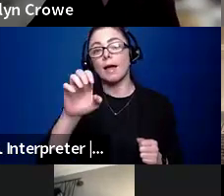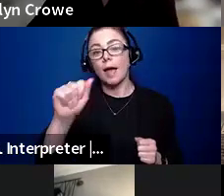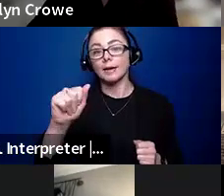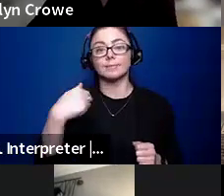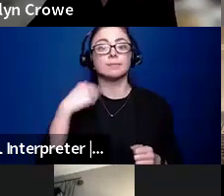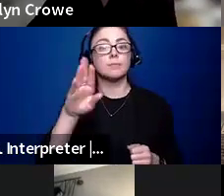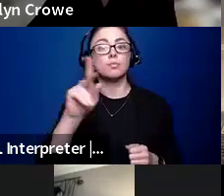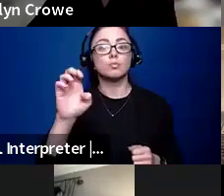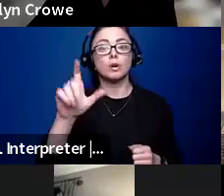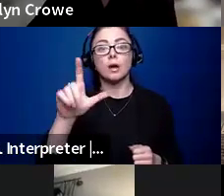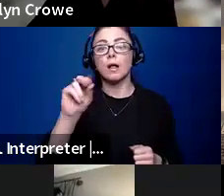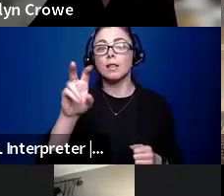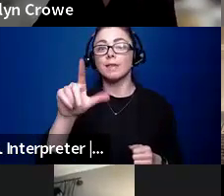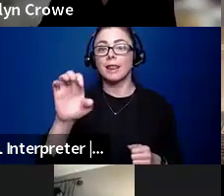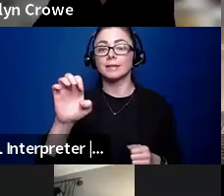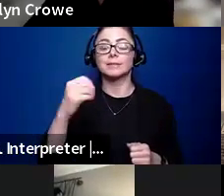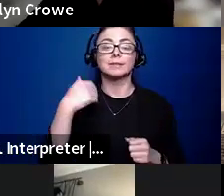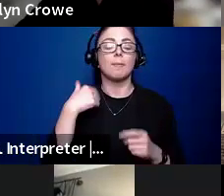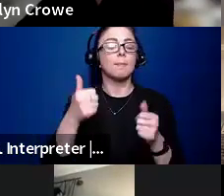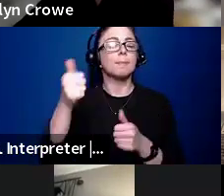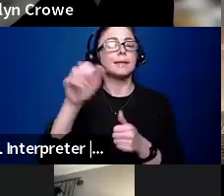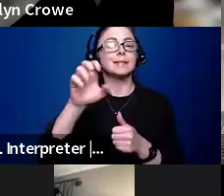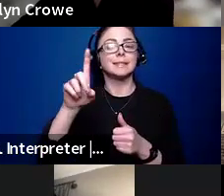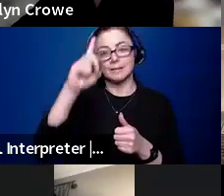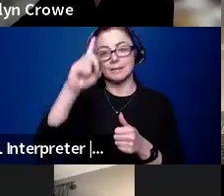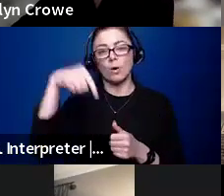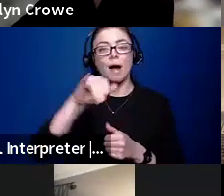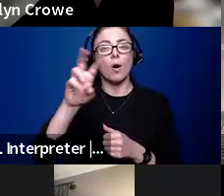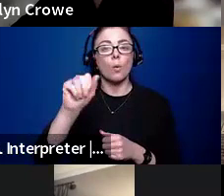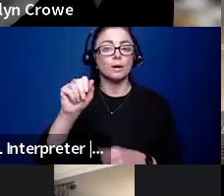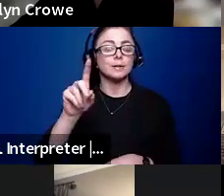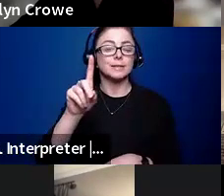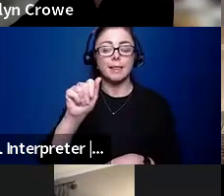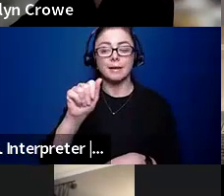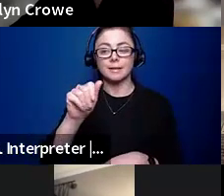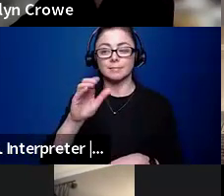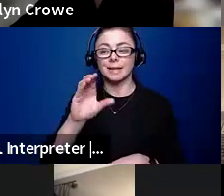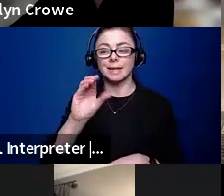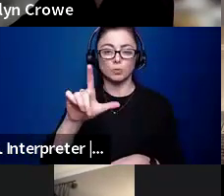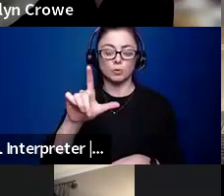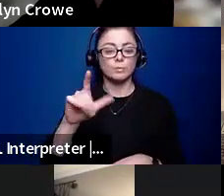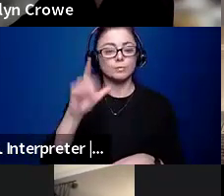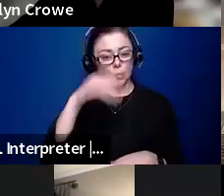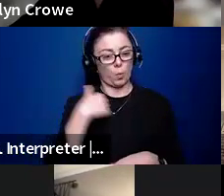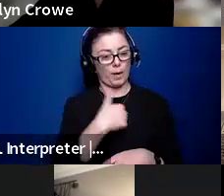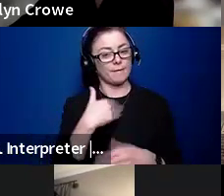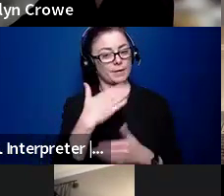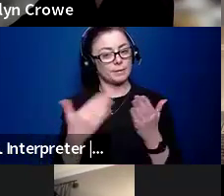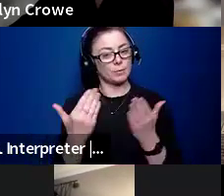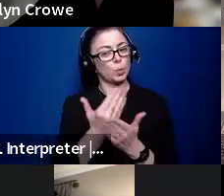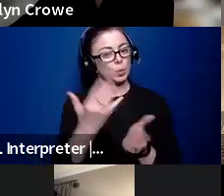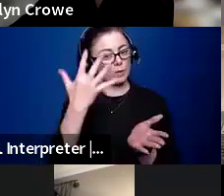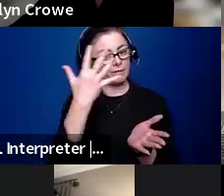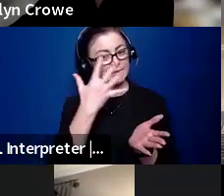Disabilities Council. I know we do have a few new faces here with us tonight that may not be